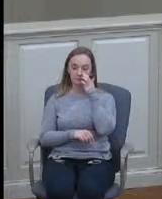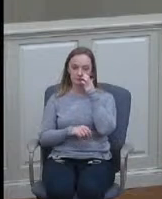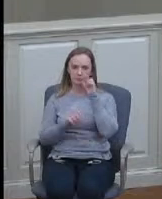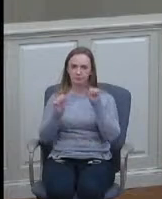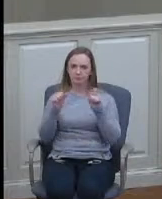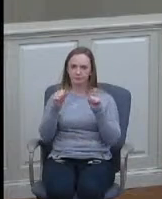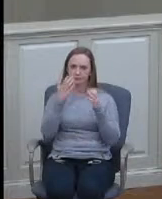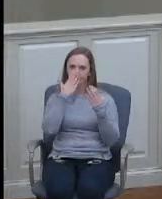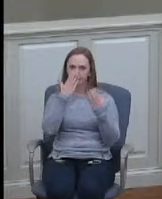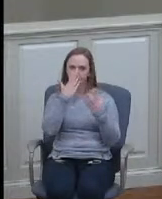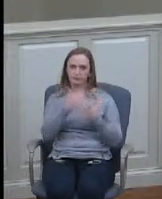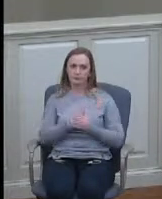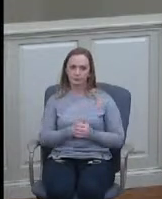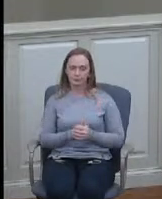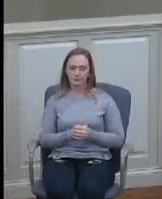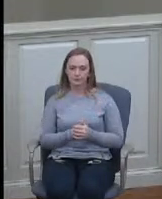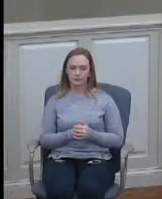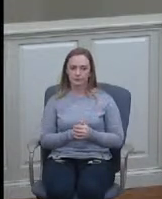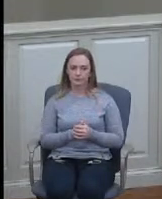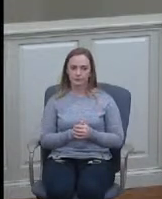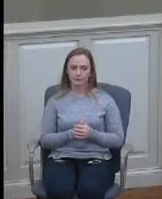Appreciate that.